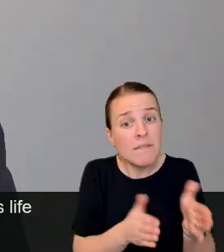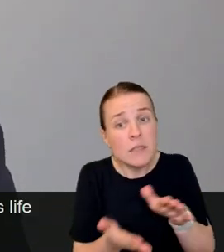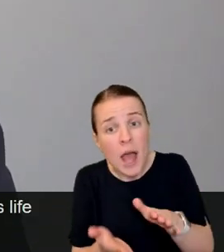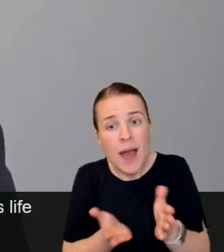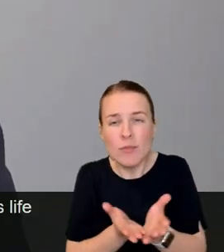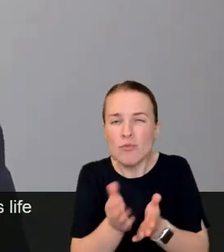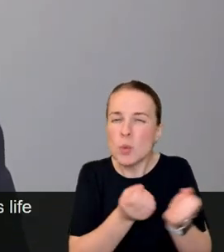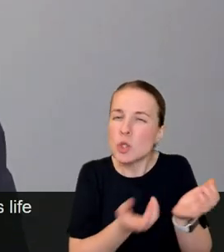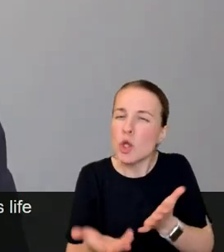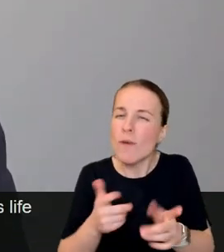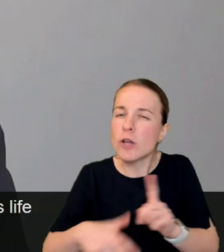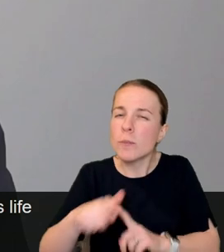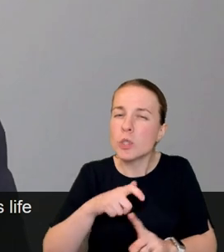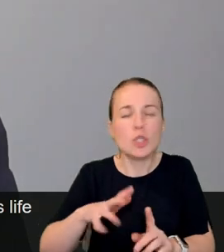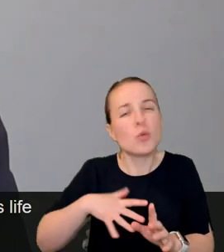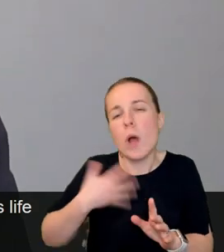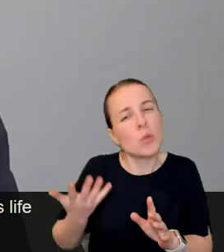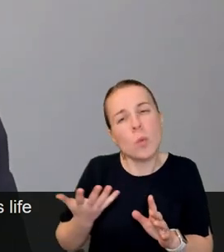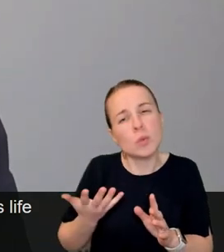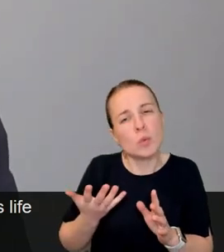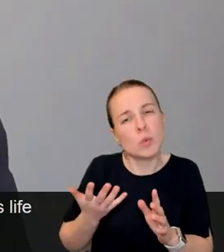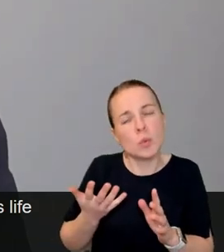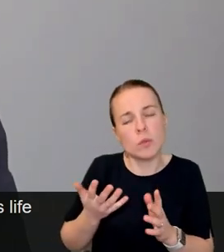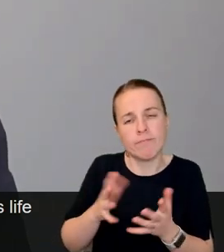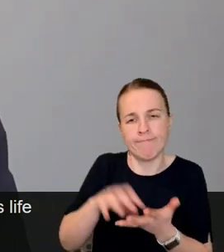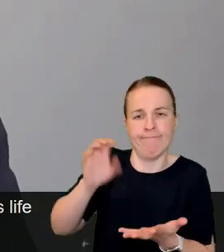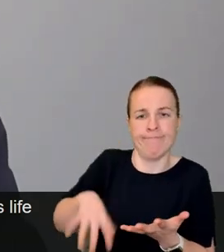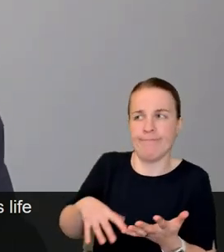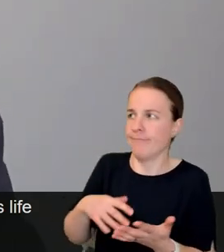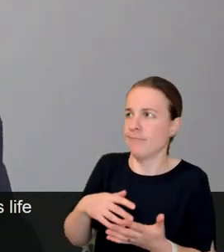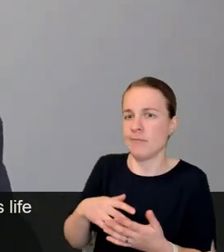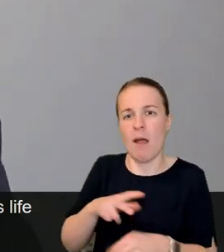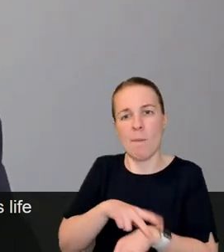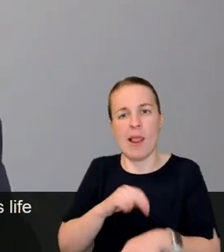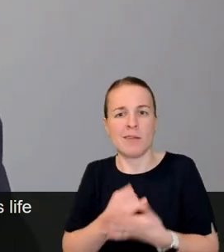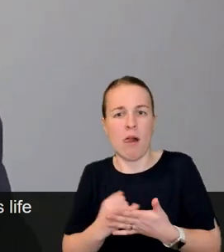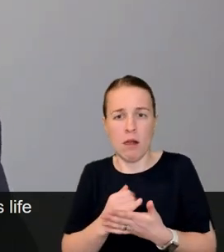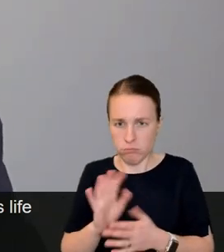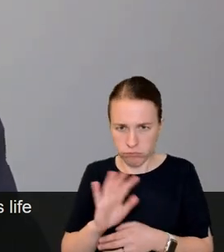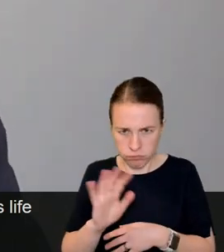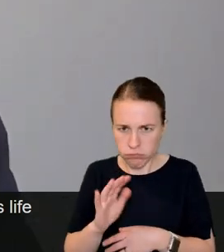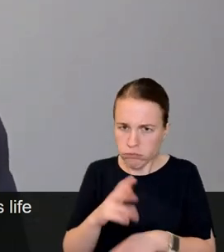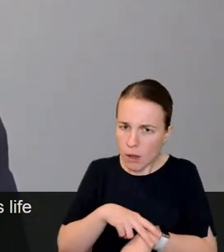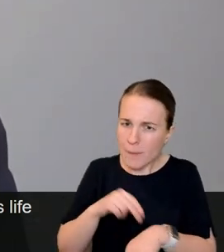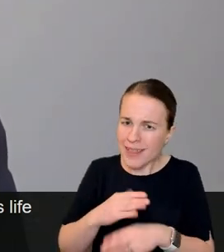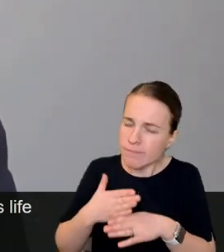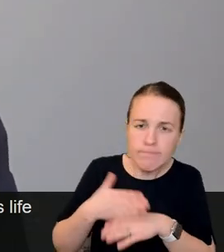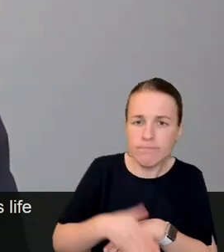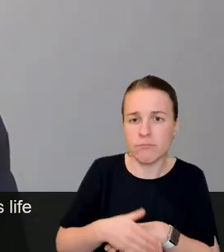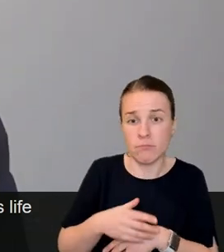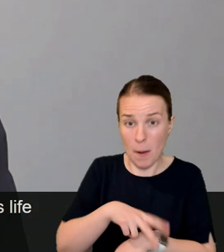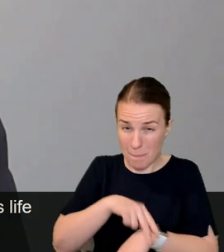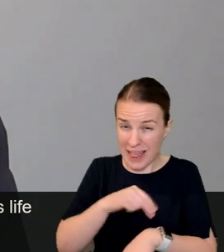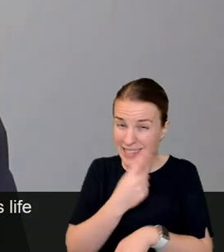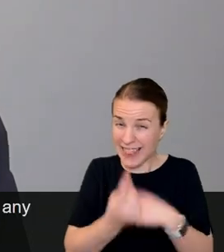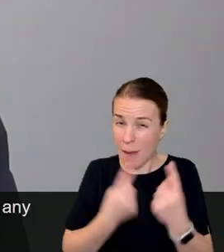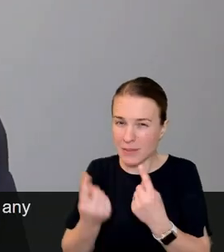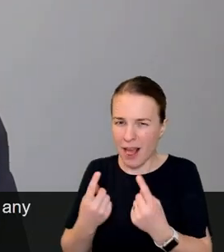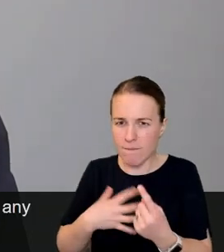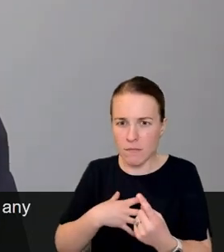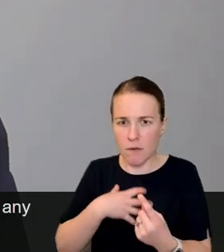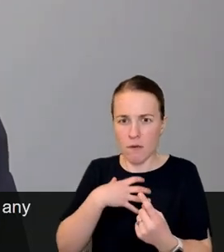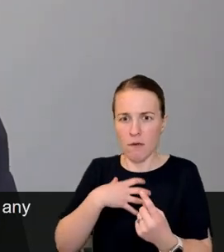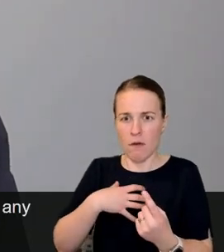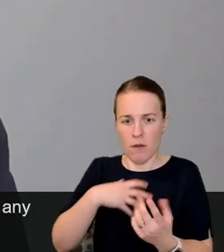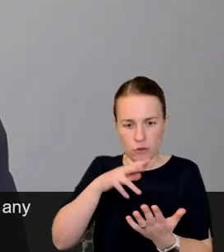away from the fantastic work many of our police officers do. They are as disgusted as you and I am about what we've